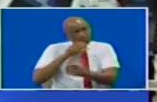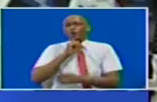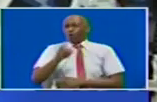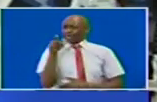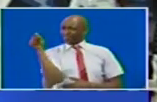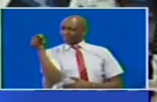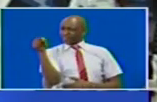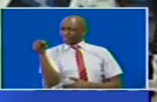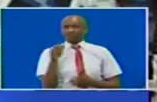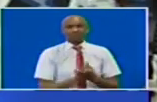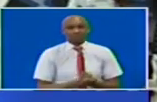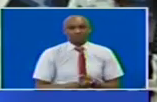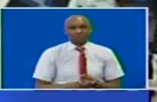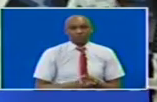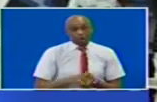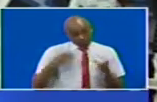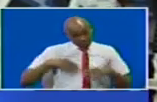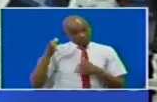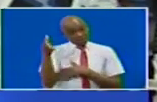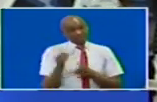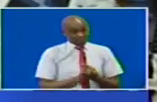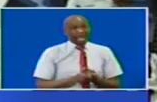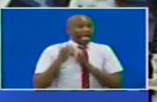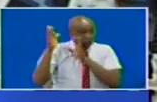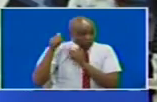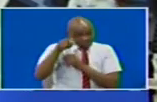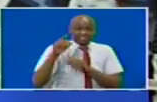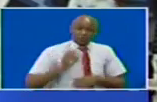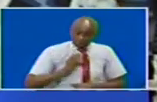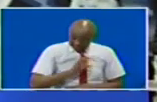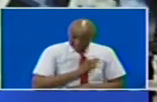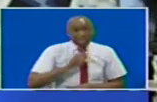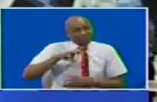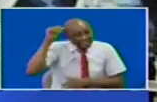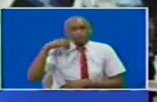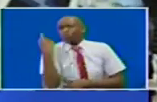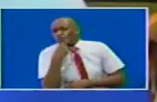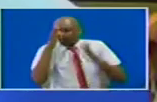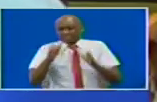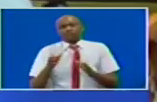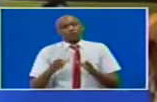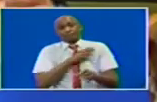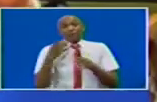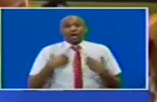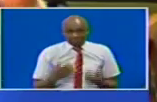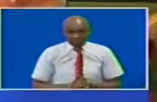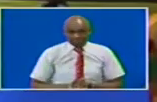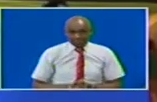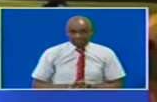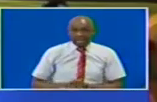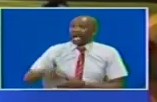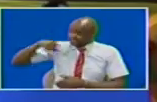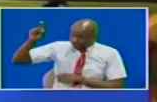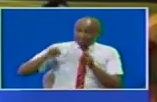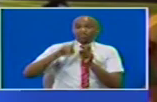instructor or instructors or puppeteers, and I hope that this committee finds out who those are. Yeah, she's like Jezebel